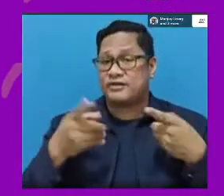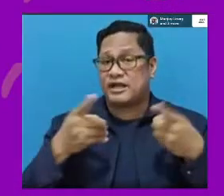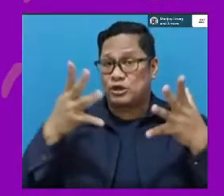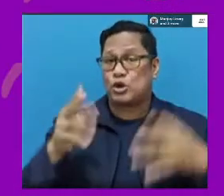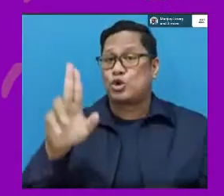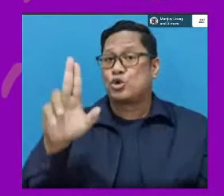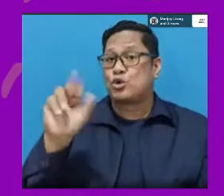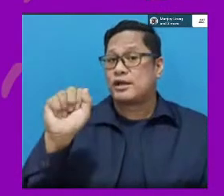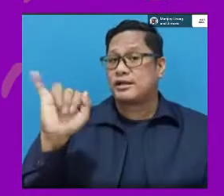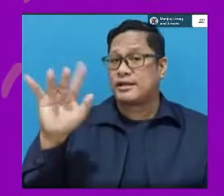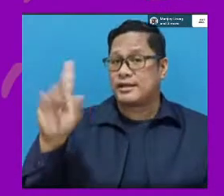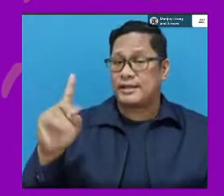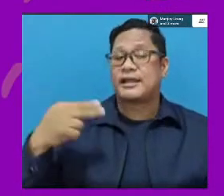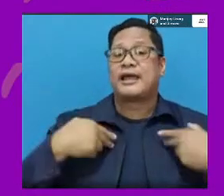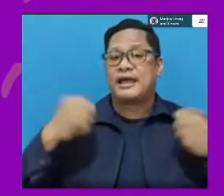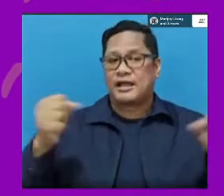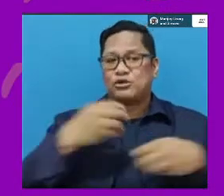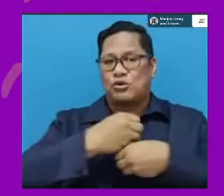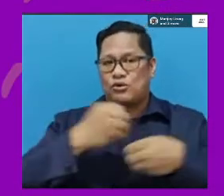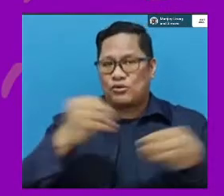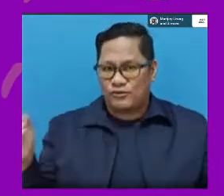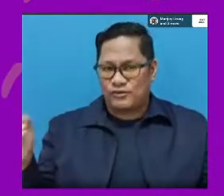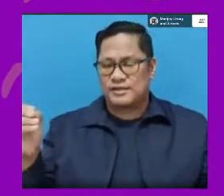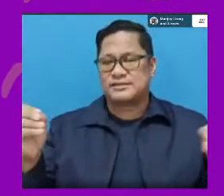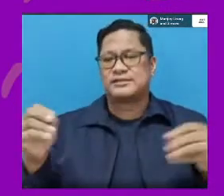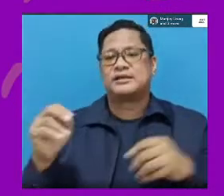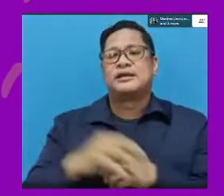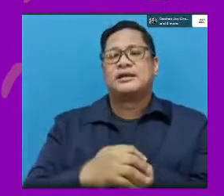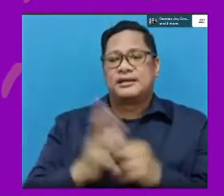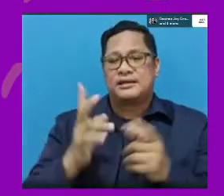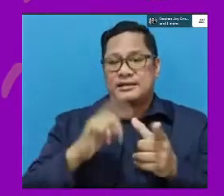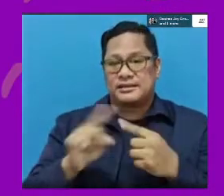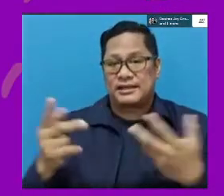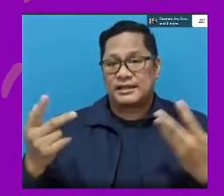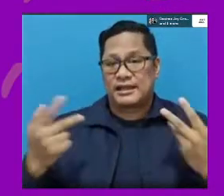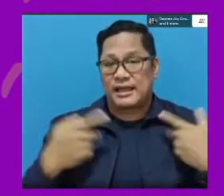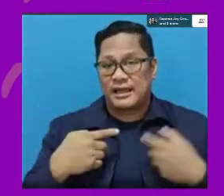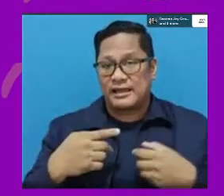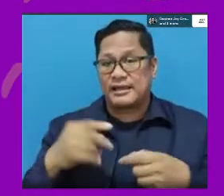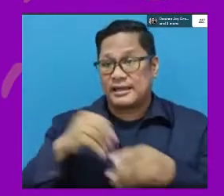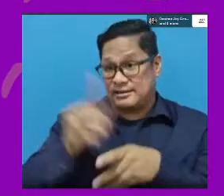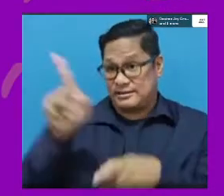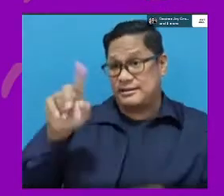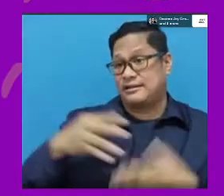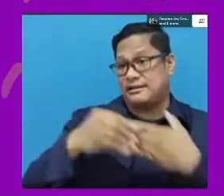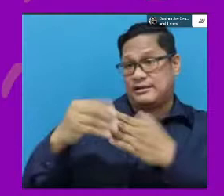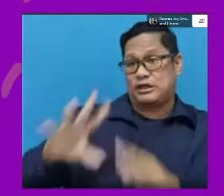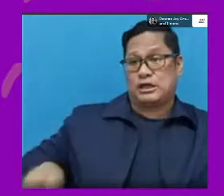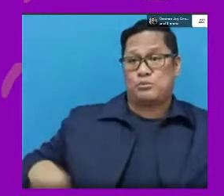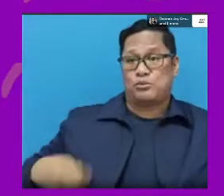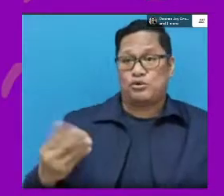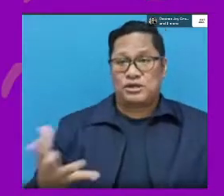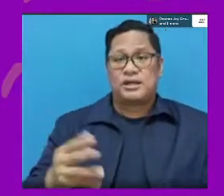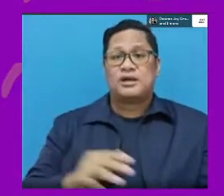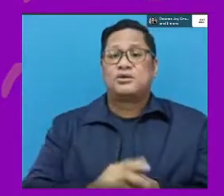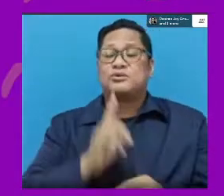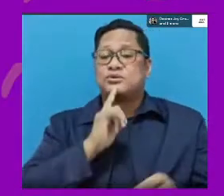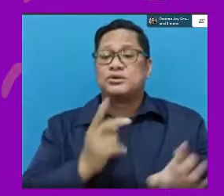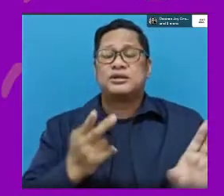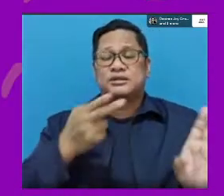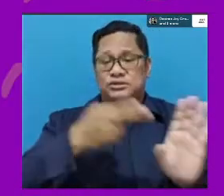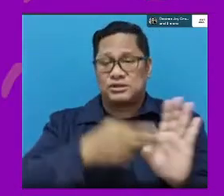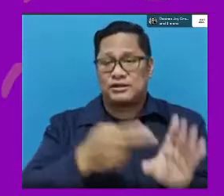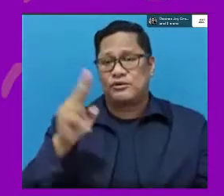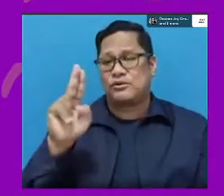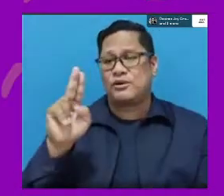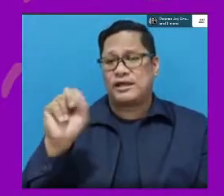USAID's health office in Uganda and as the HIV team lead in Cambodia. Prior to joining USAID, she